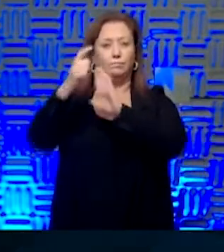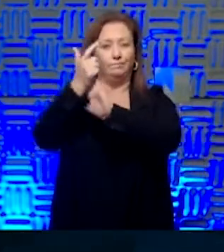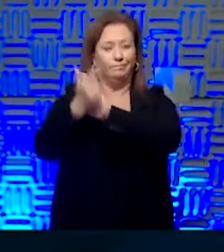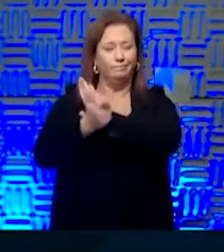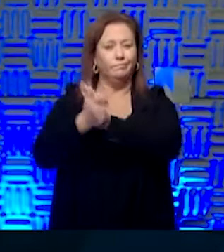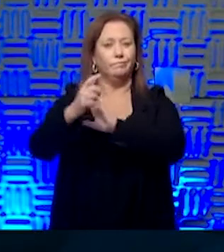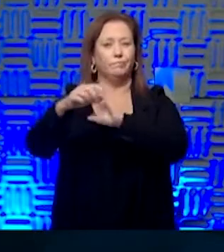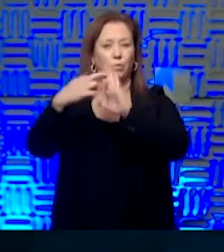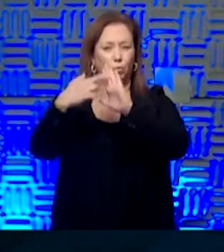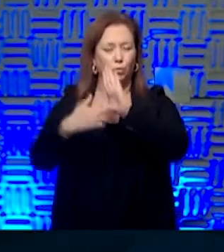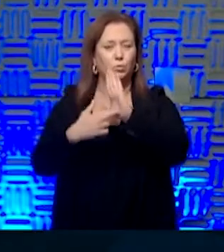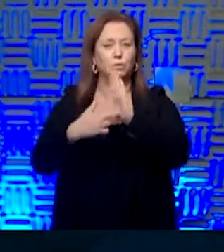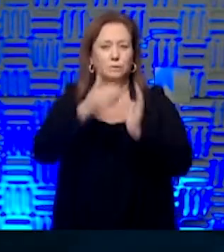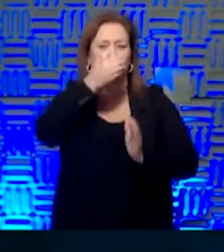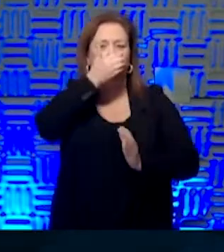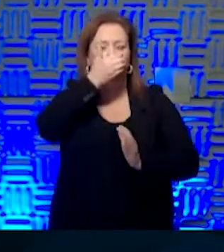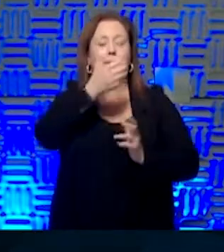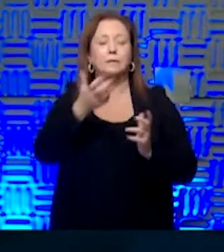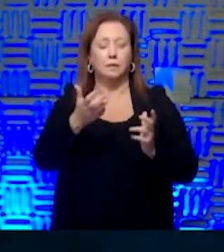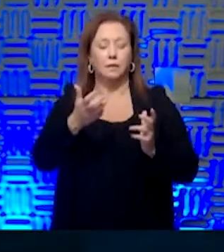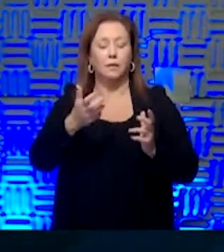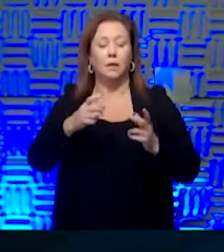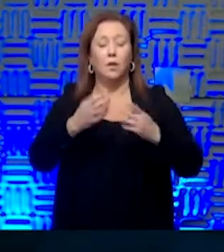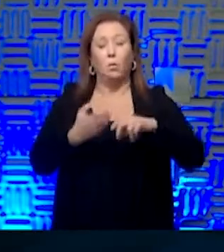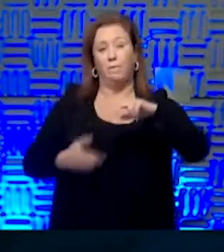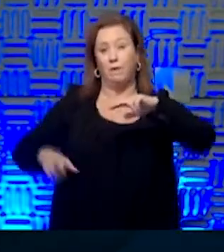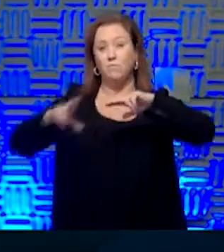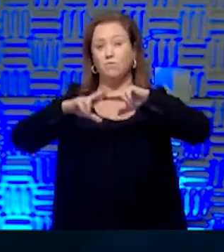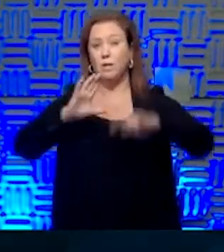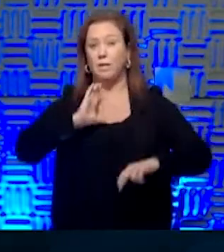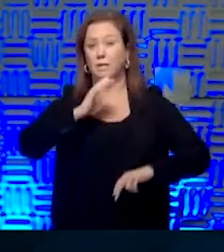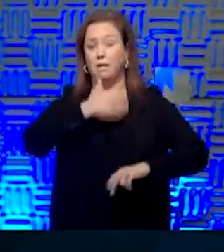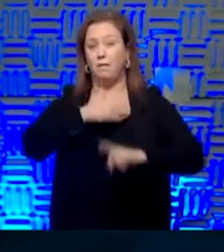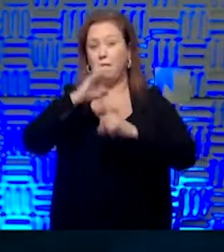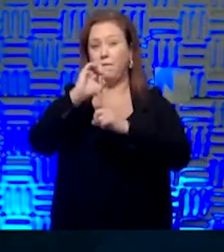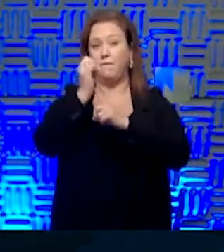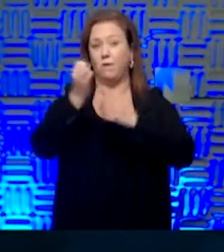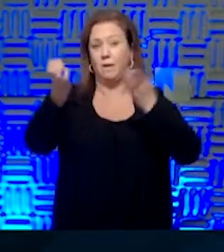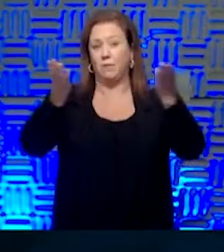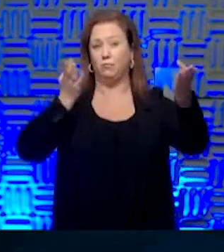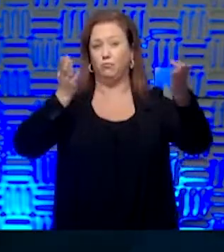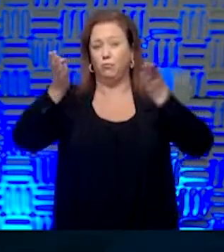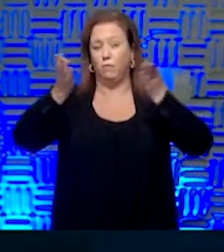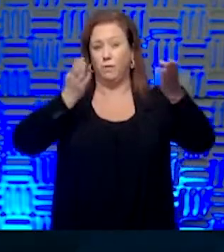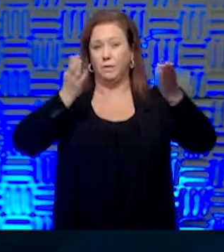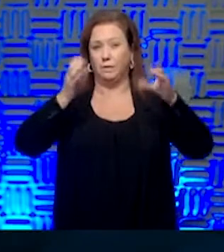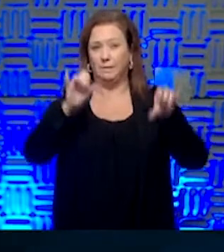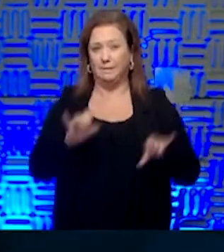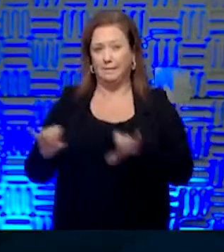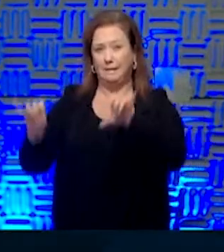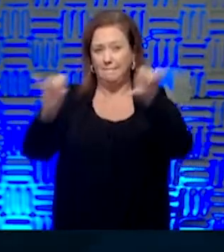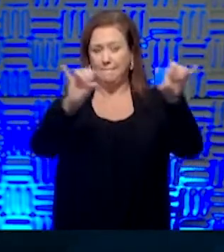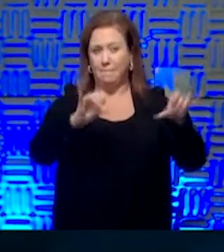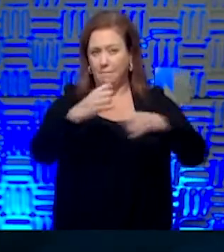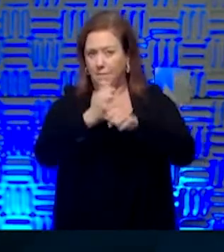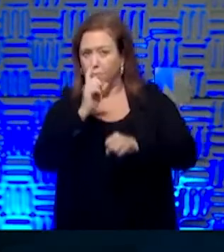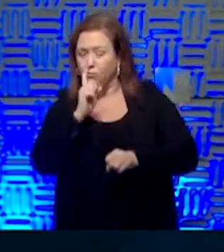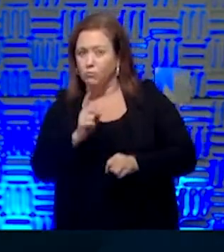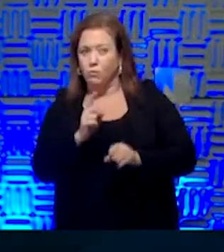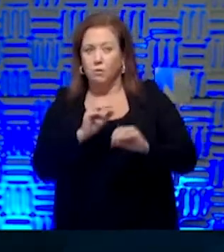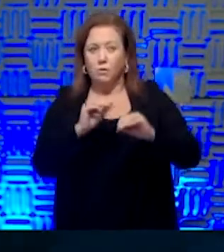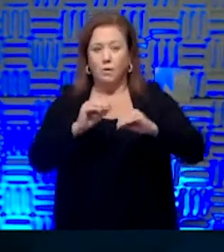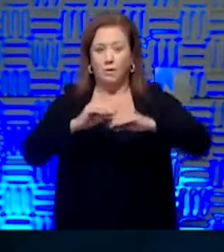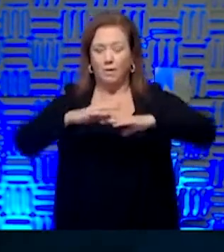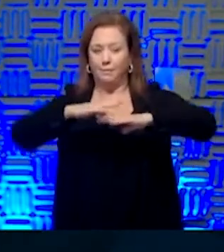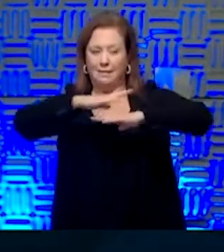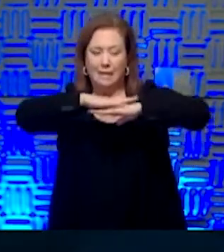members are masked up. We have increased our environmental services protocols, making sure that we don't have surfaces are